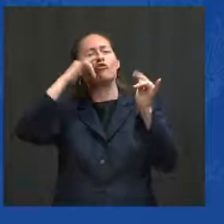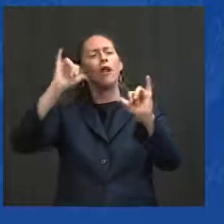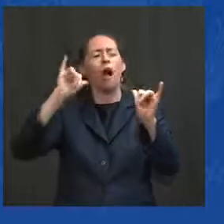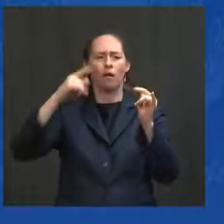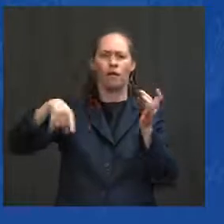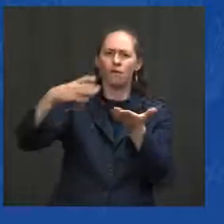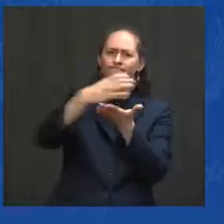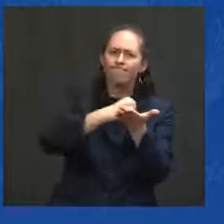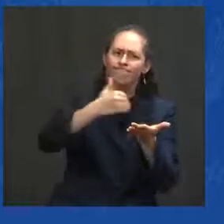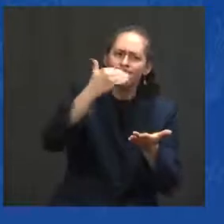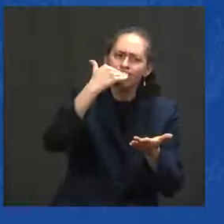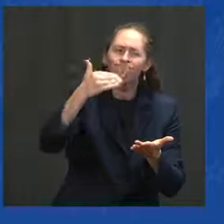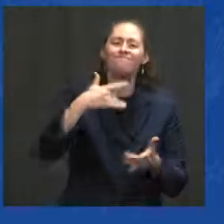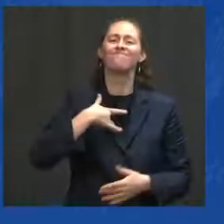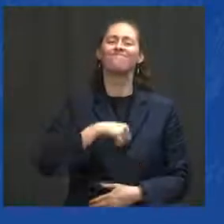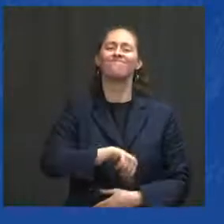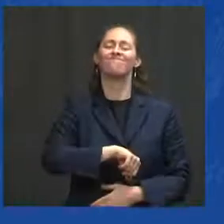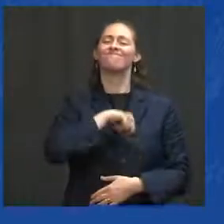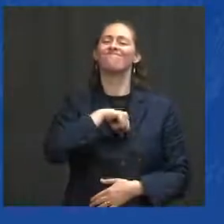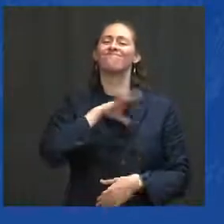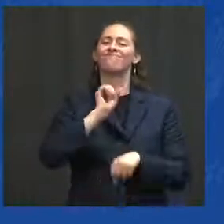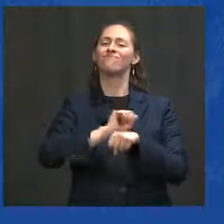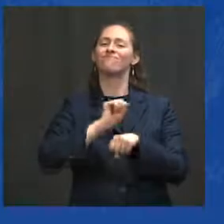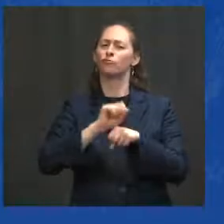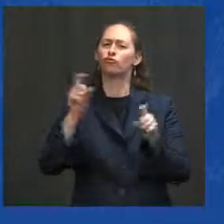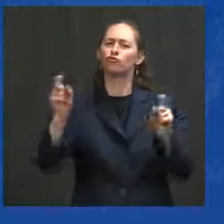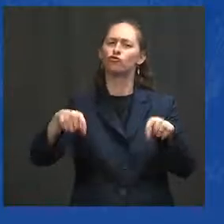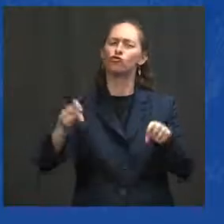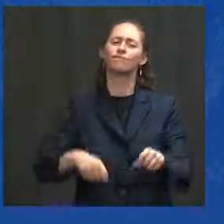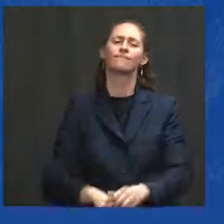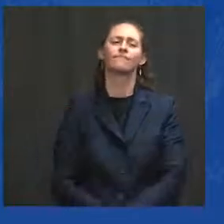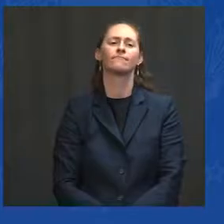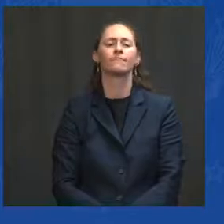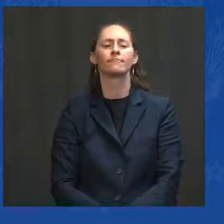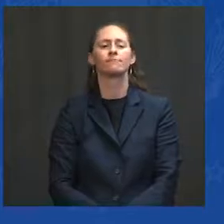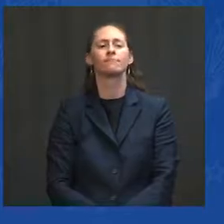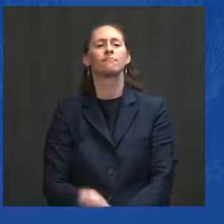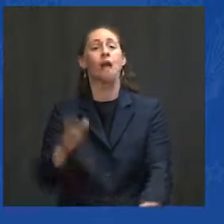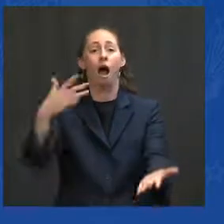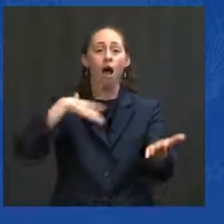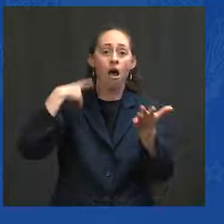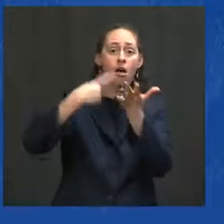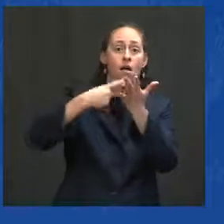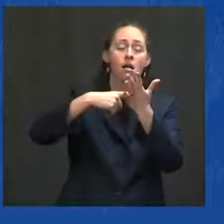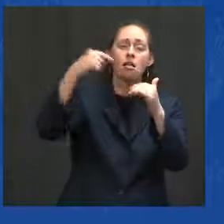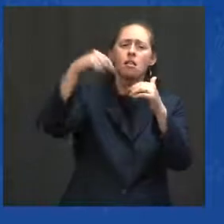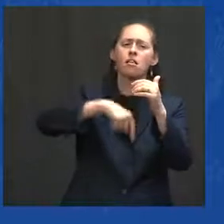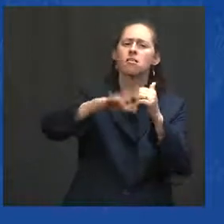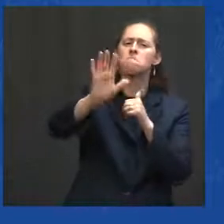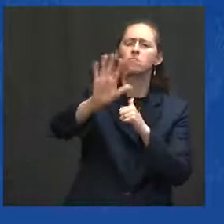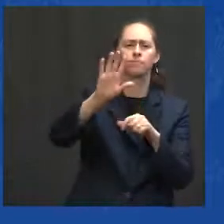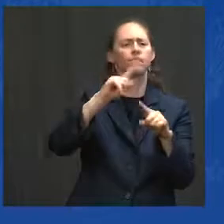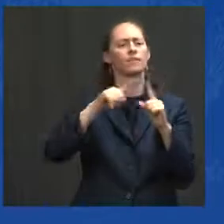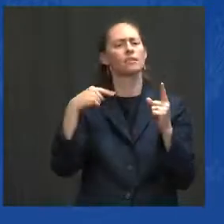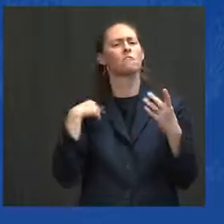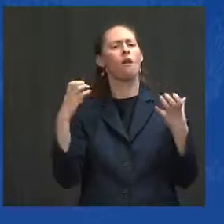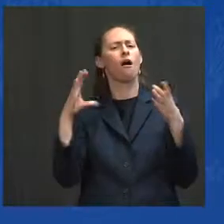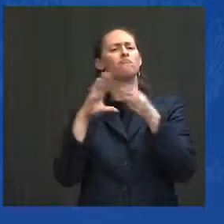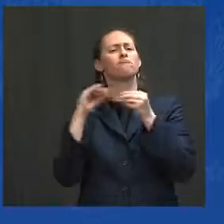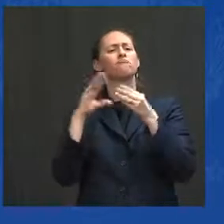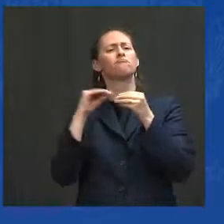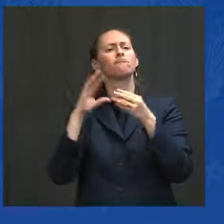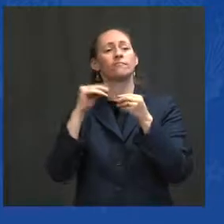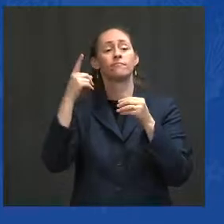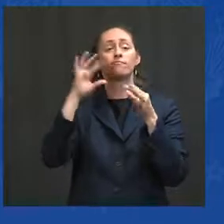greater dignity of work. Look, I'm not going to go into it now, but I used to talk about, there's non-compete